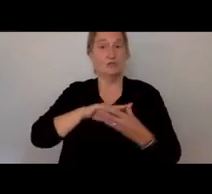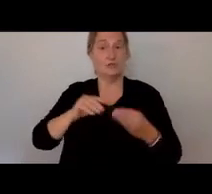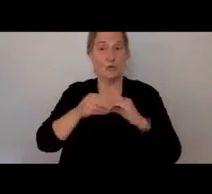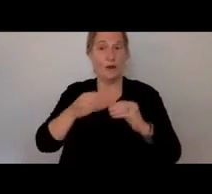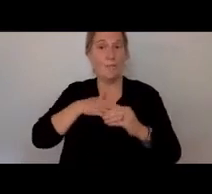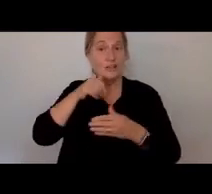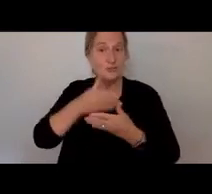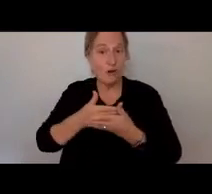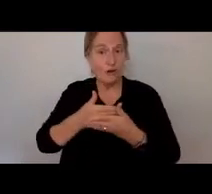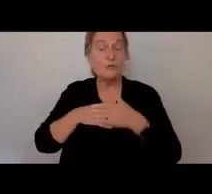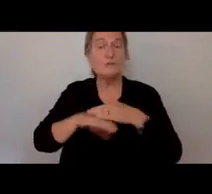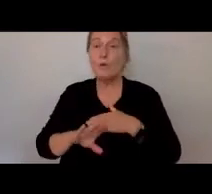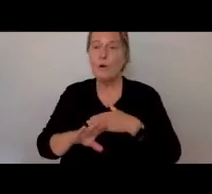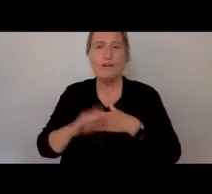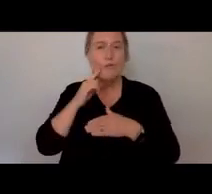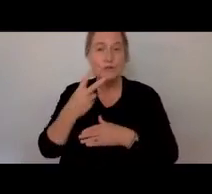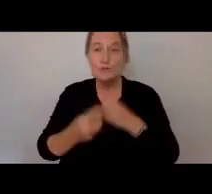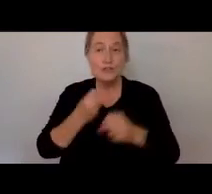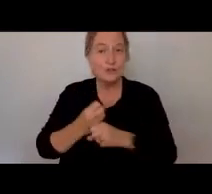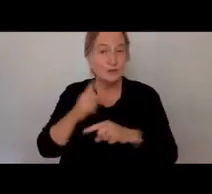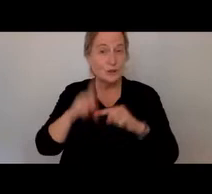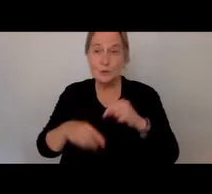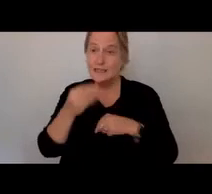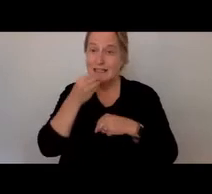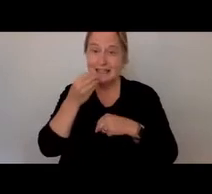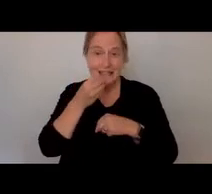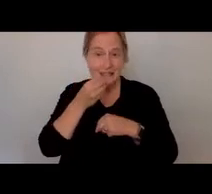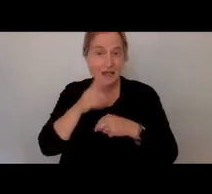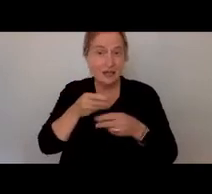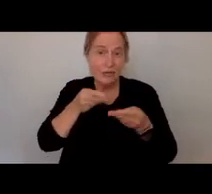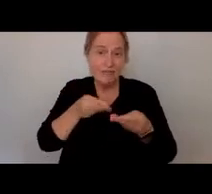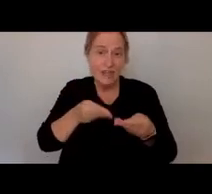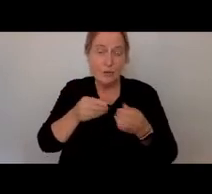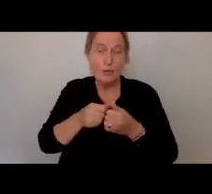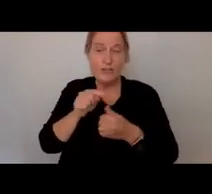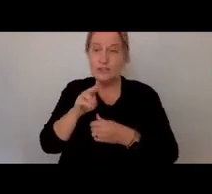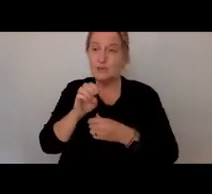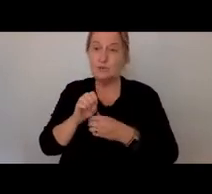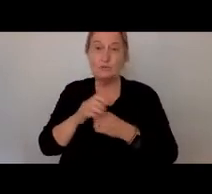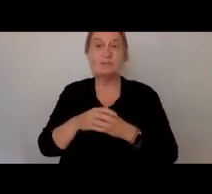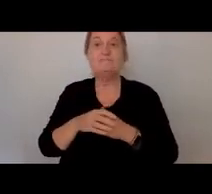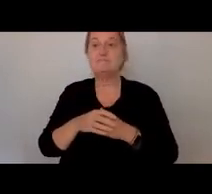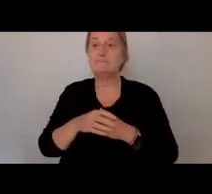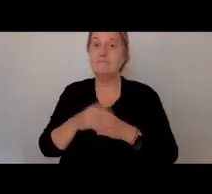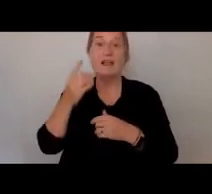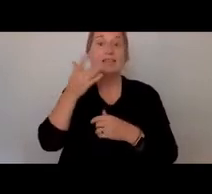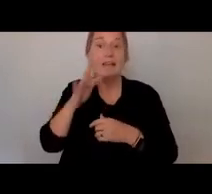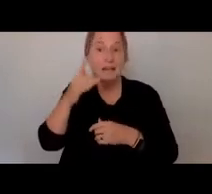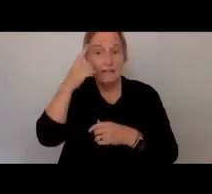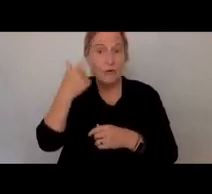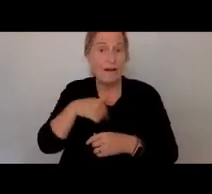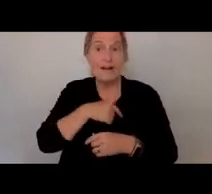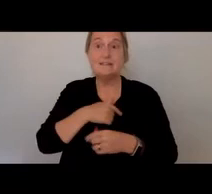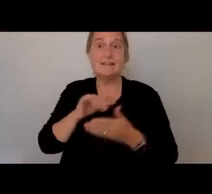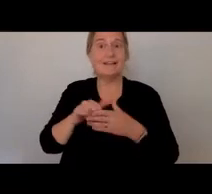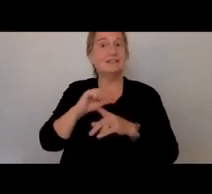feeding tube. And for us, it ended up being a temporary situation, albeit a hard one, with a lot of